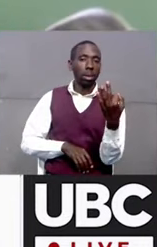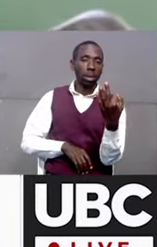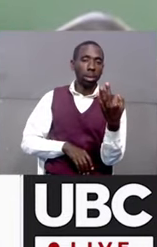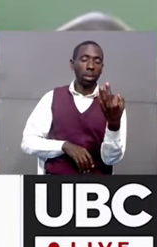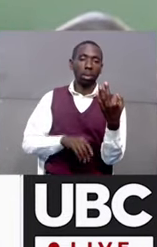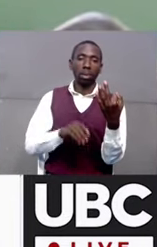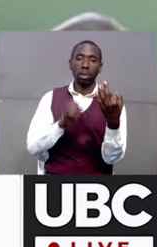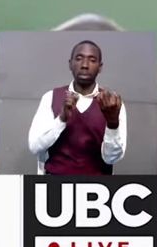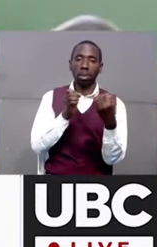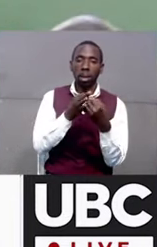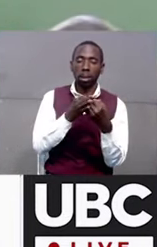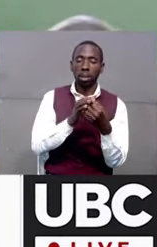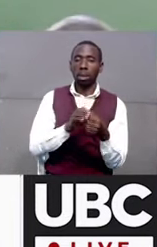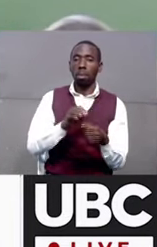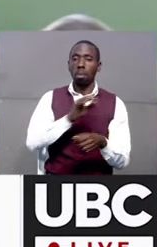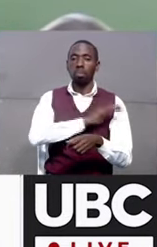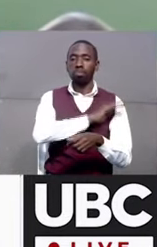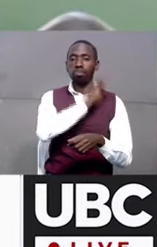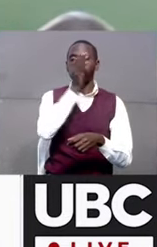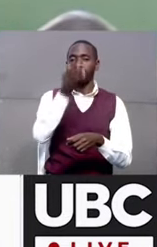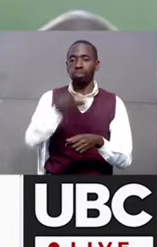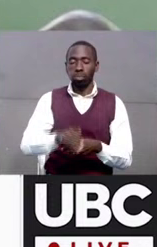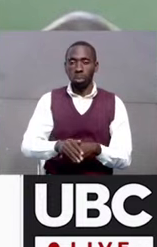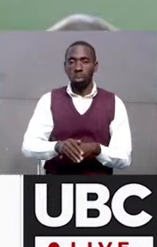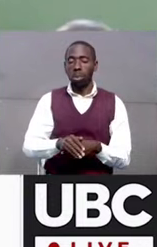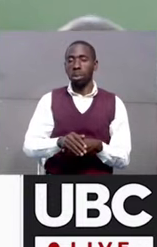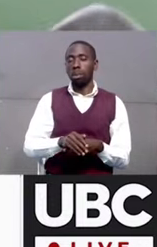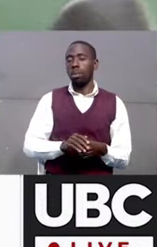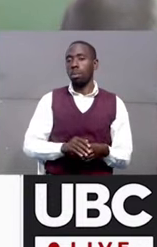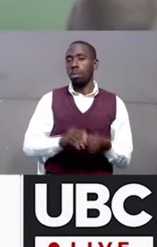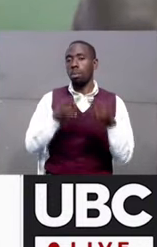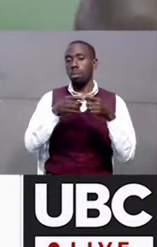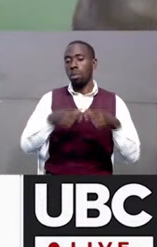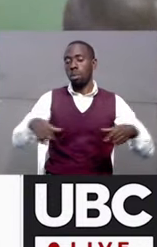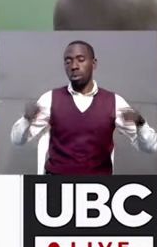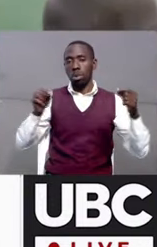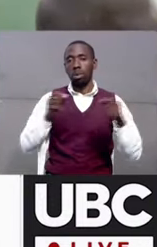313, Mountains of the Moon University, vote